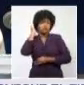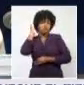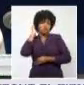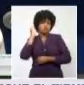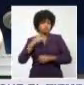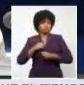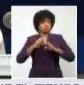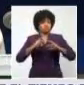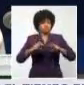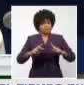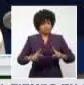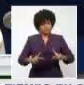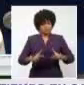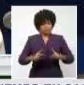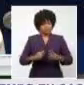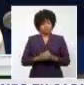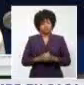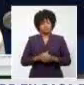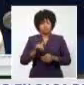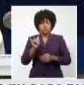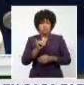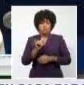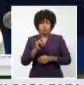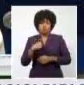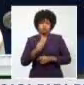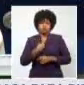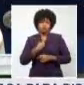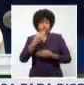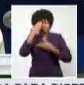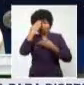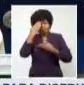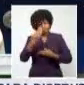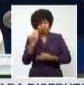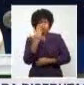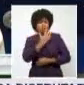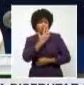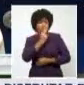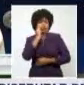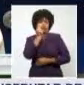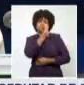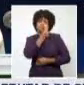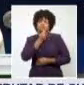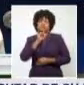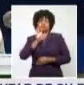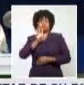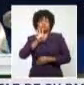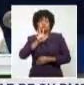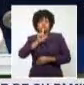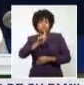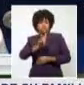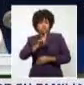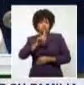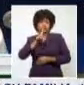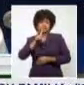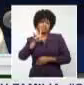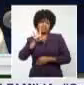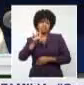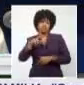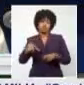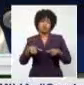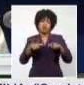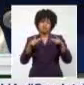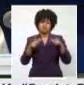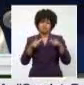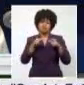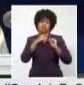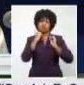conference once again, paying well-deserved tribute to Jose Martí on the 125th anniversary of his fall